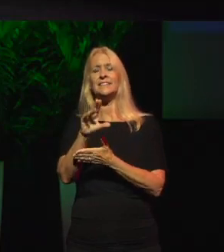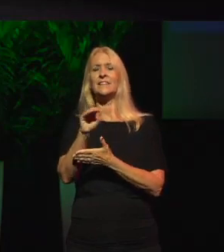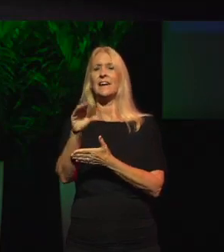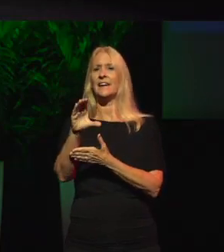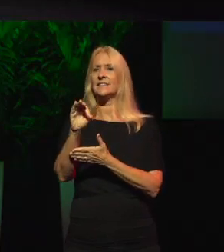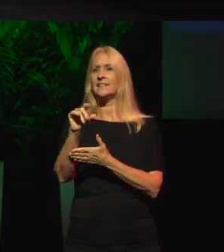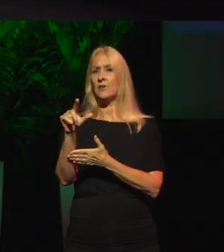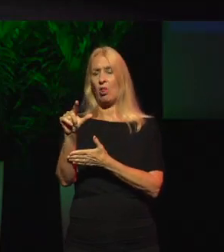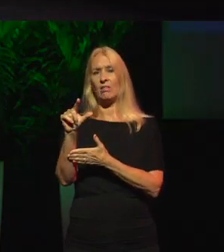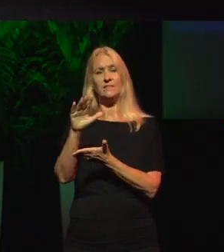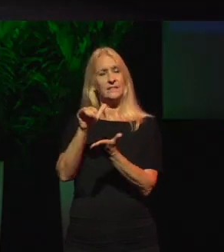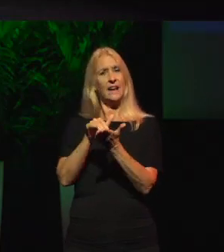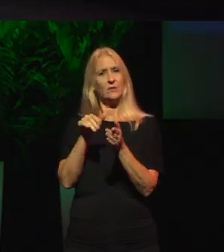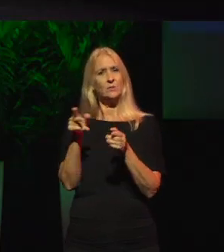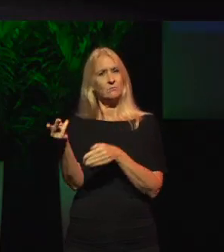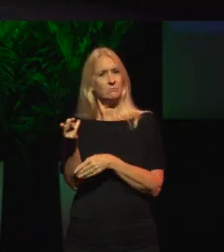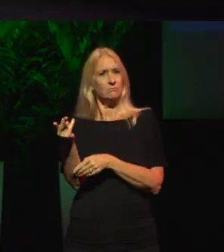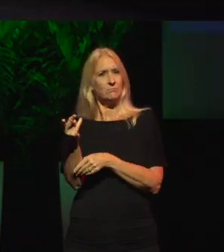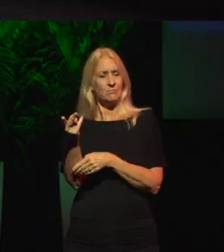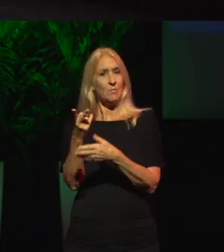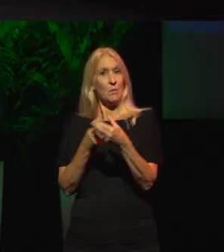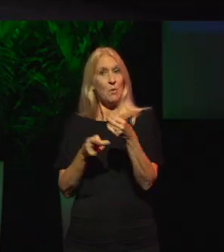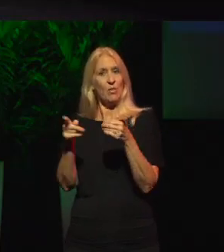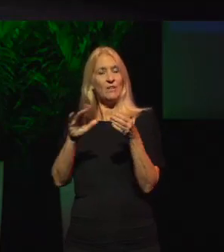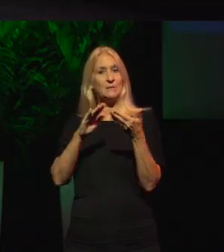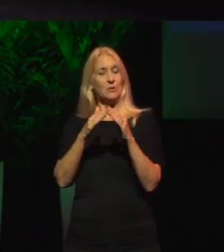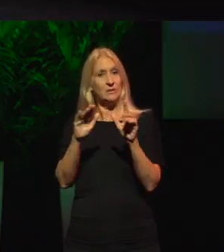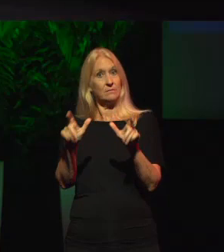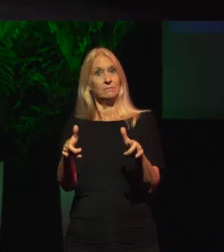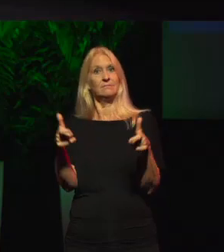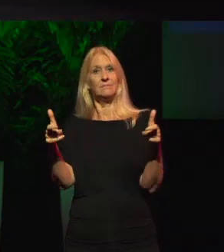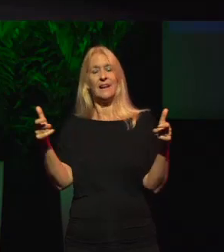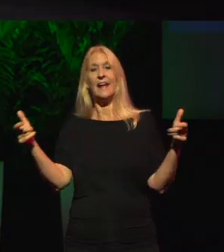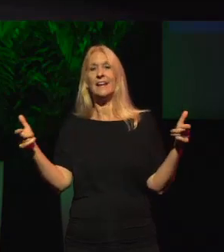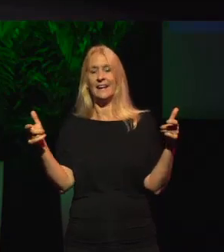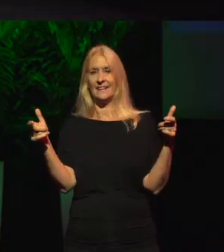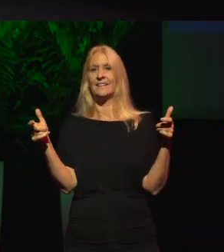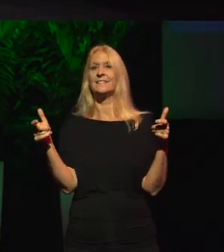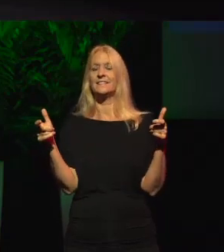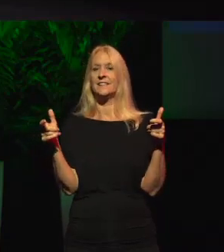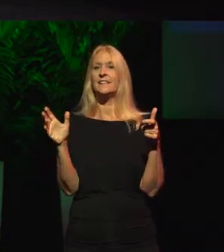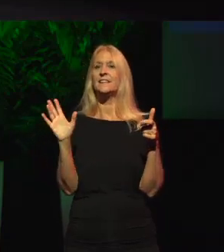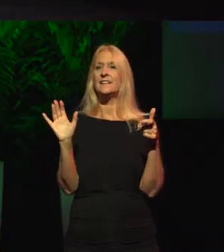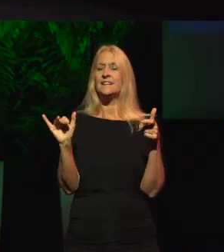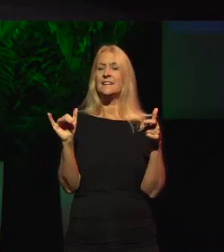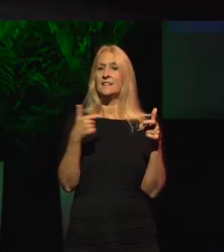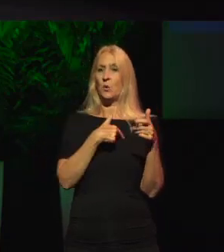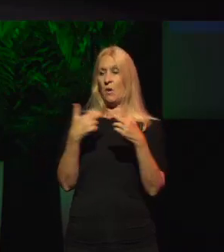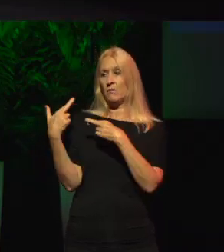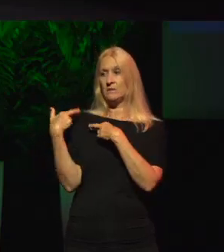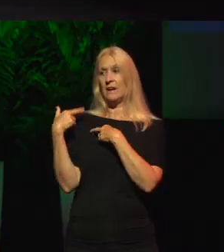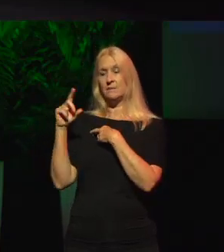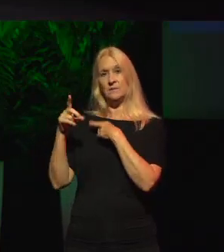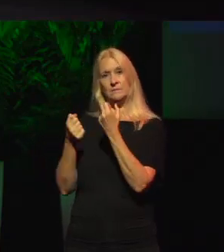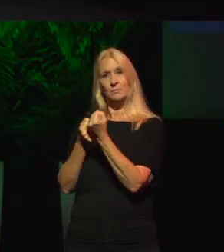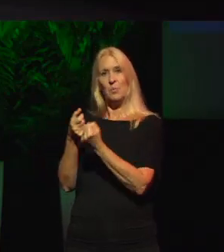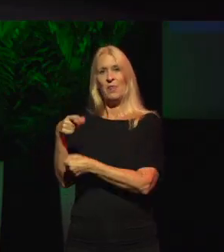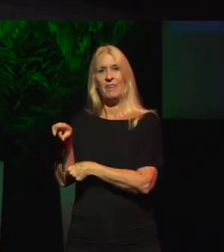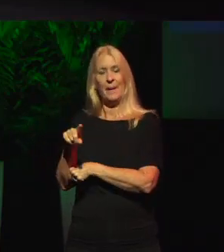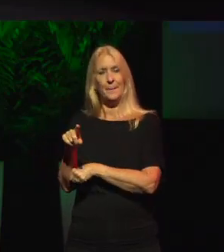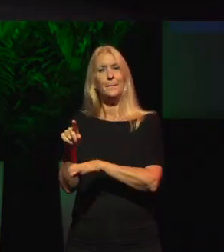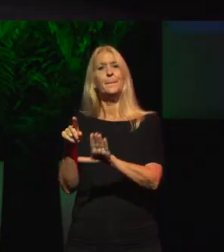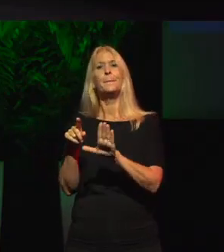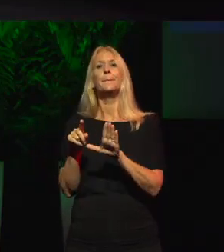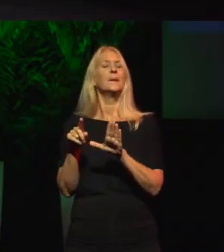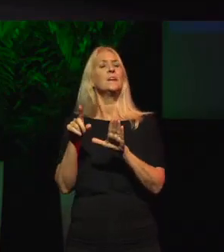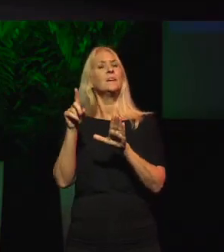Center. Both communities are expanding and positioned for growth. It's our responsibility to be there. We need to